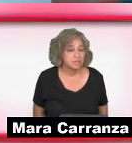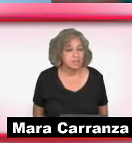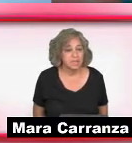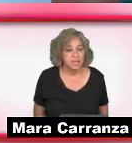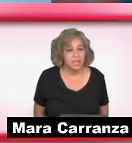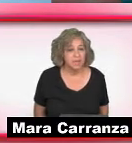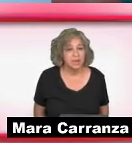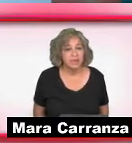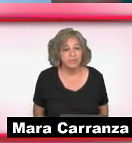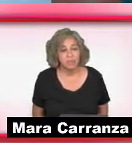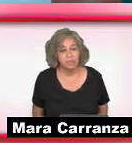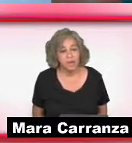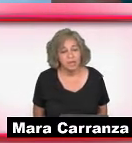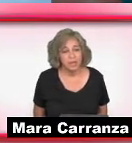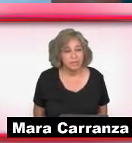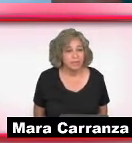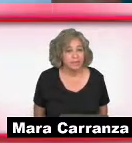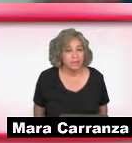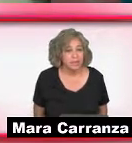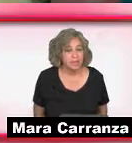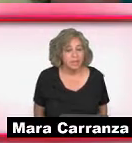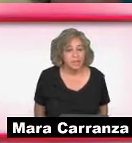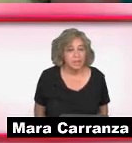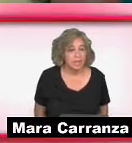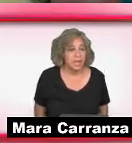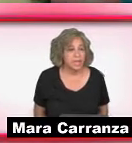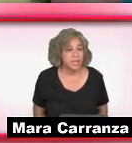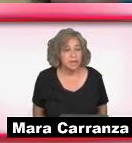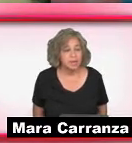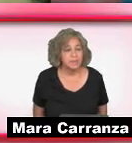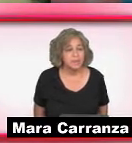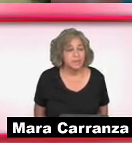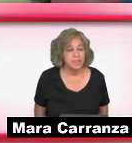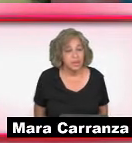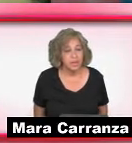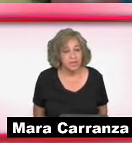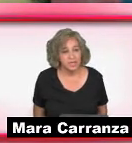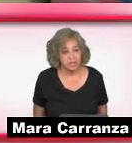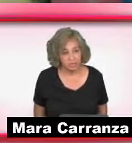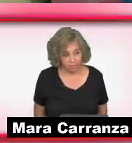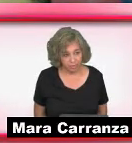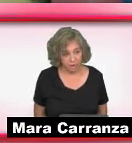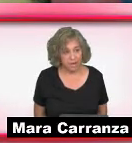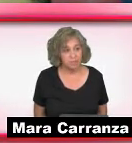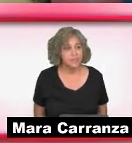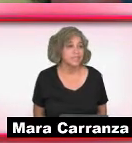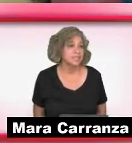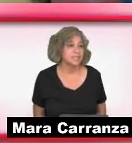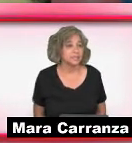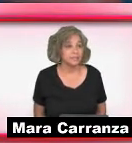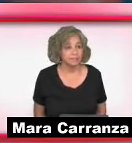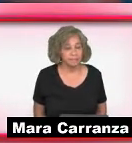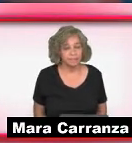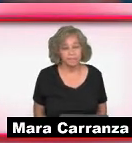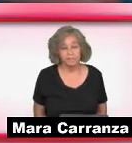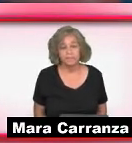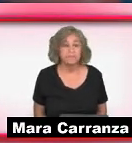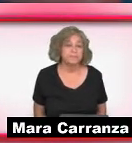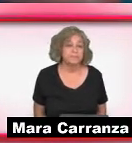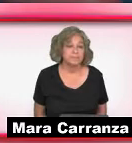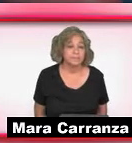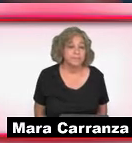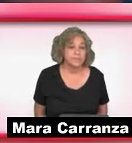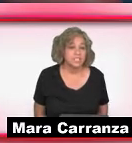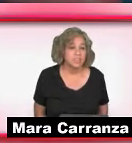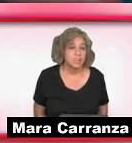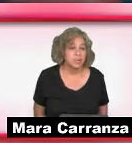testimonials. He would have to do polygraph anytime they wanted to go for a higher position. A